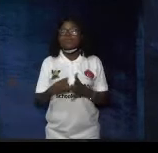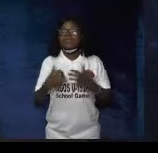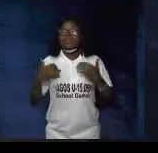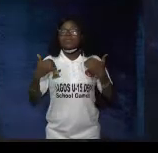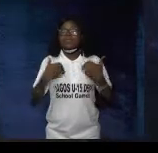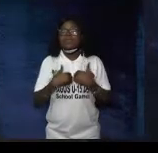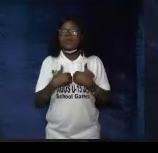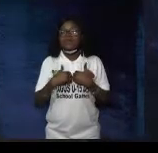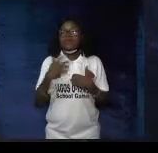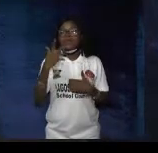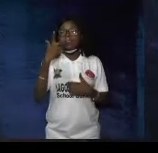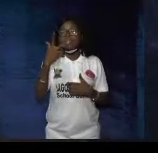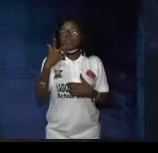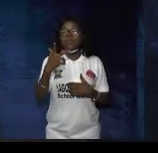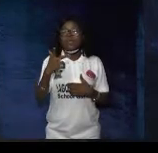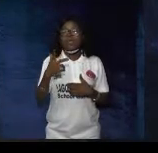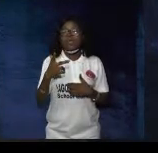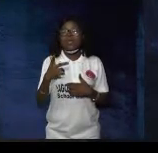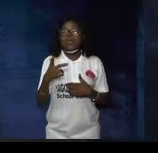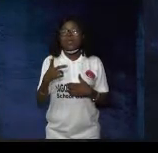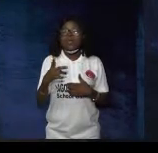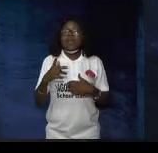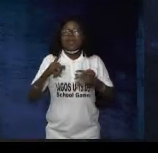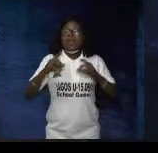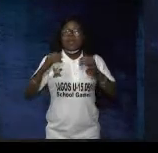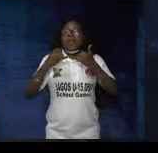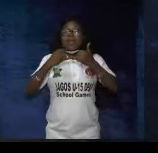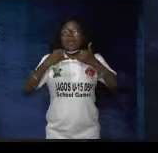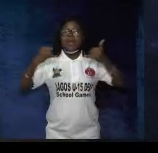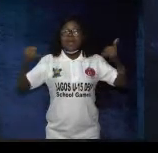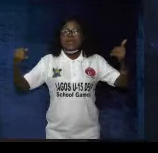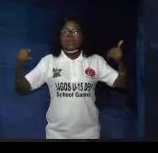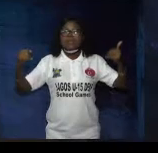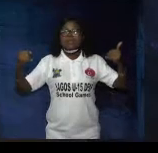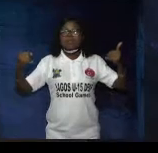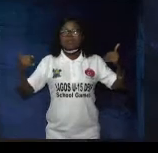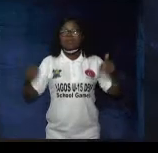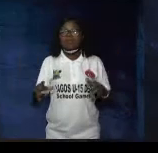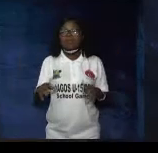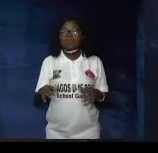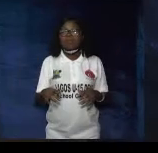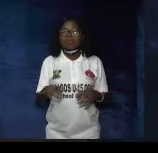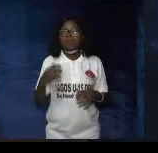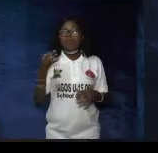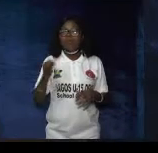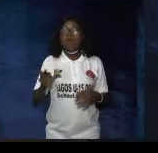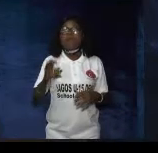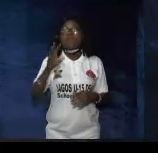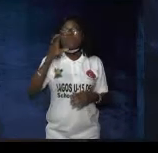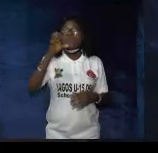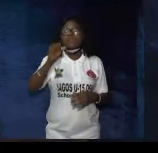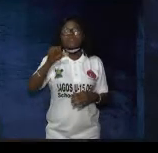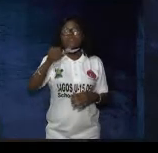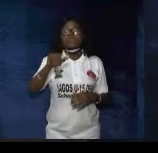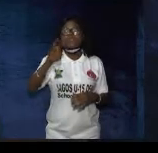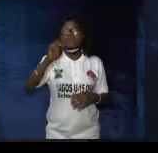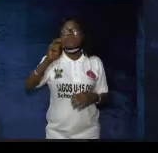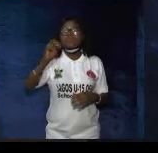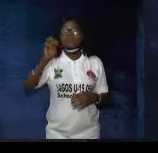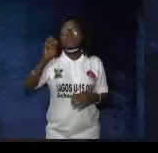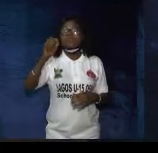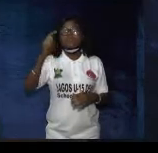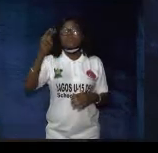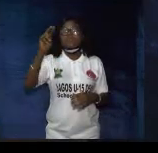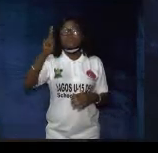Let's see the next property. It has 3 lines of symmetry, and that means that I can divide it into 2 equal parts along